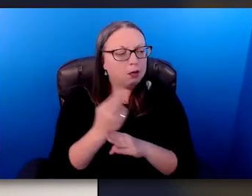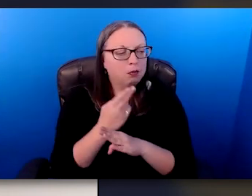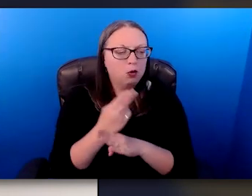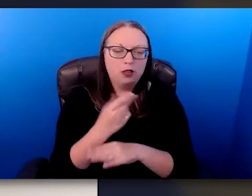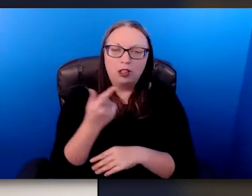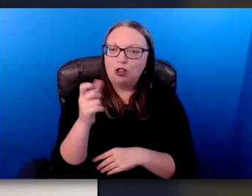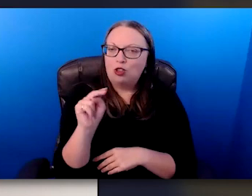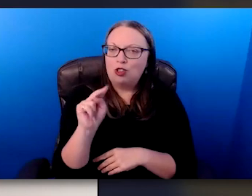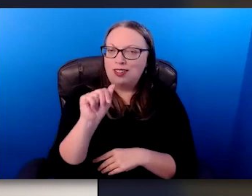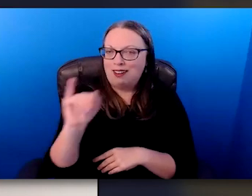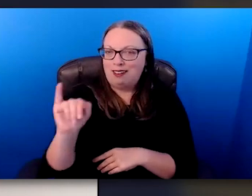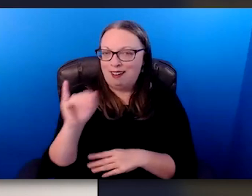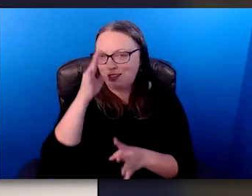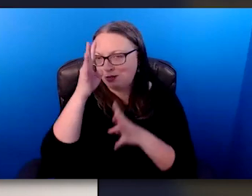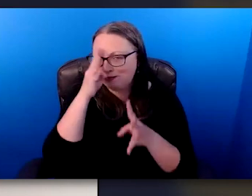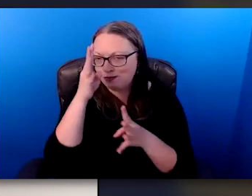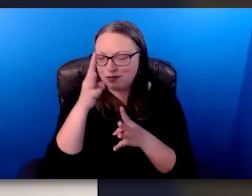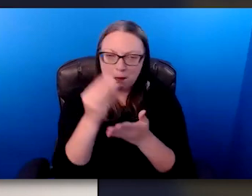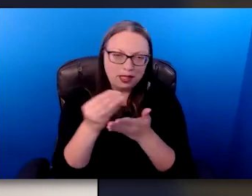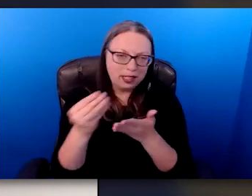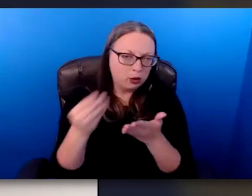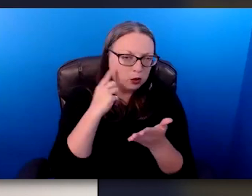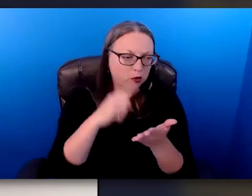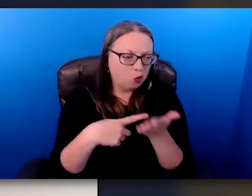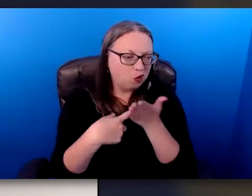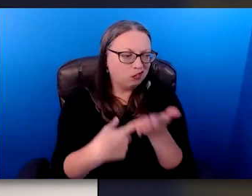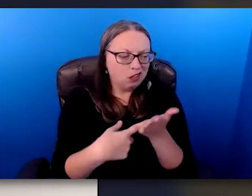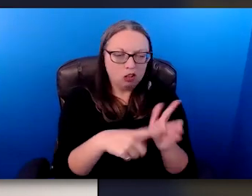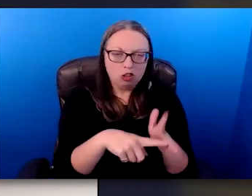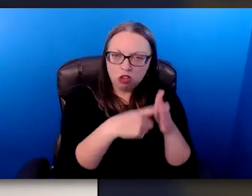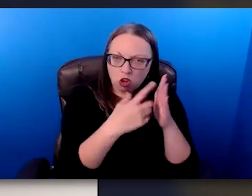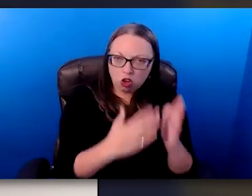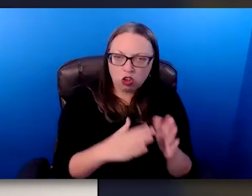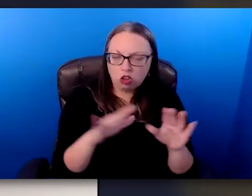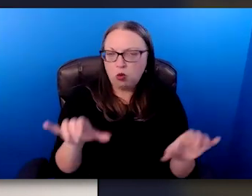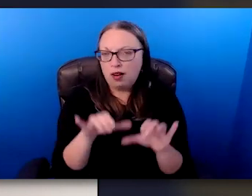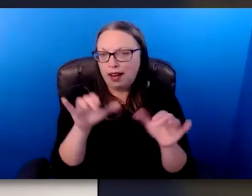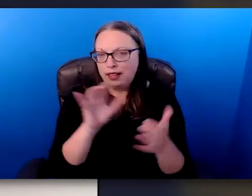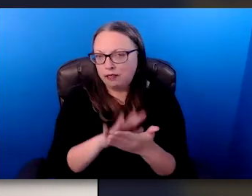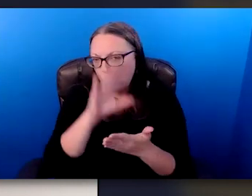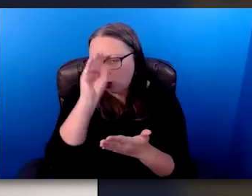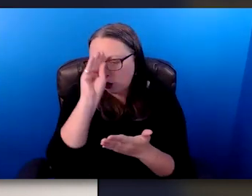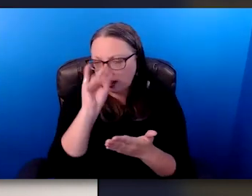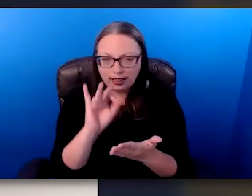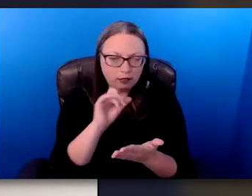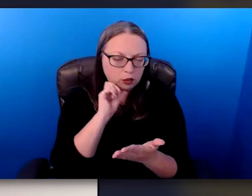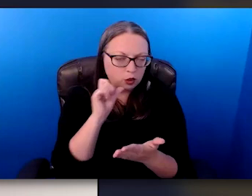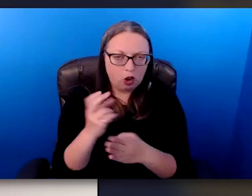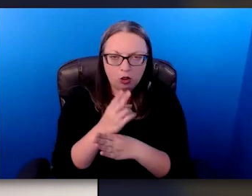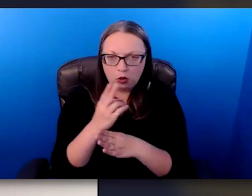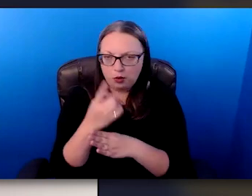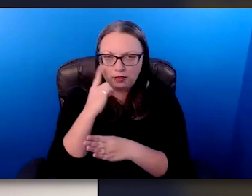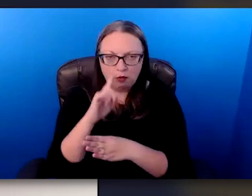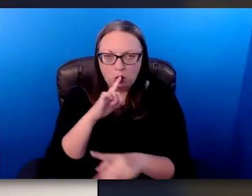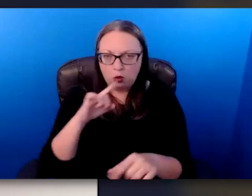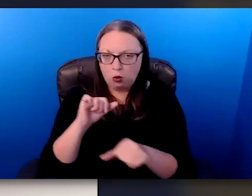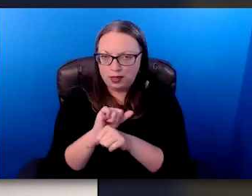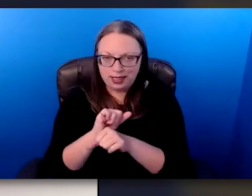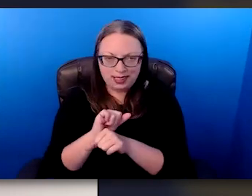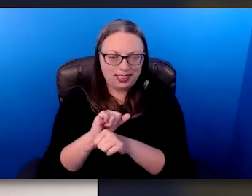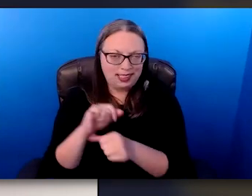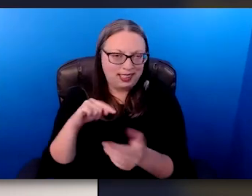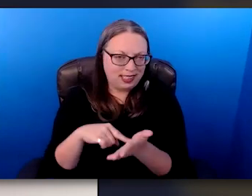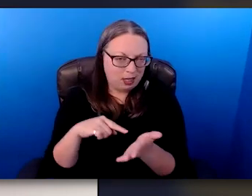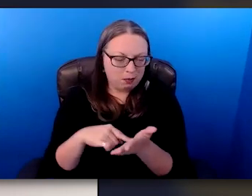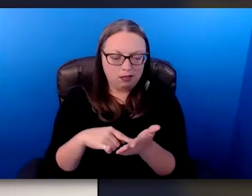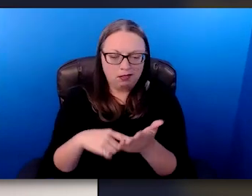generate materials as discussion starters, as part of active learning, if you're not using it for actual assignments, building it into the student research